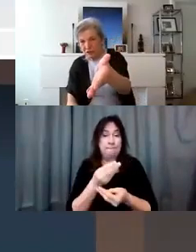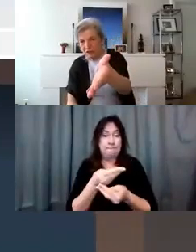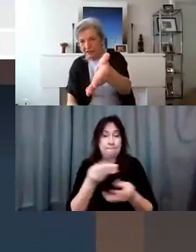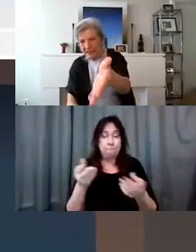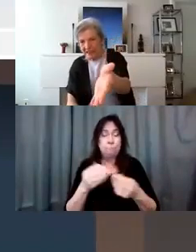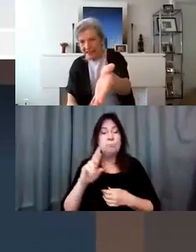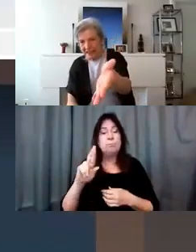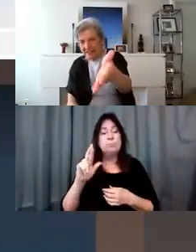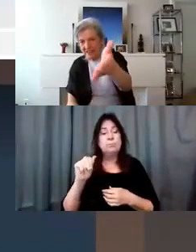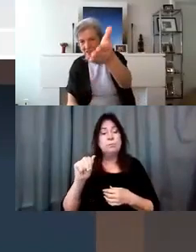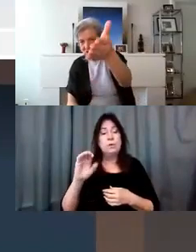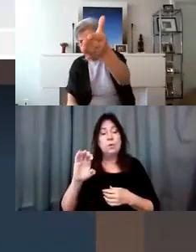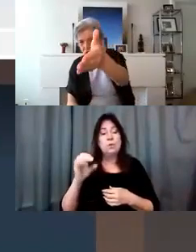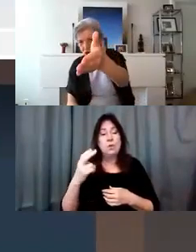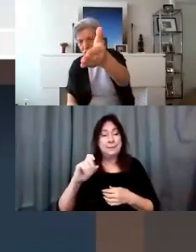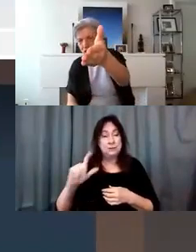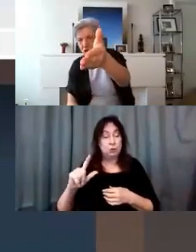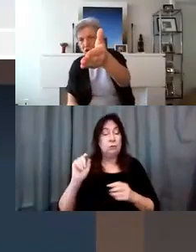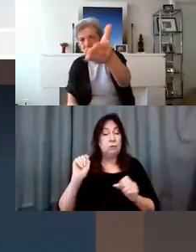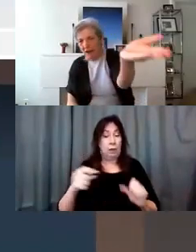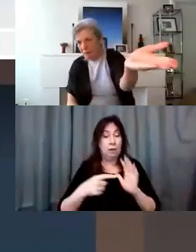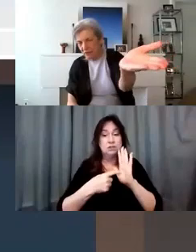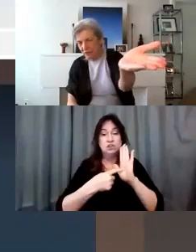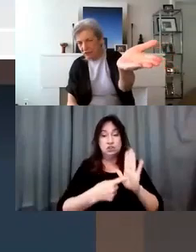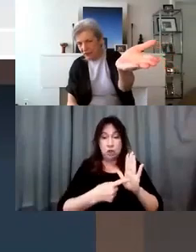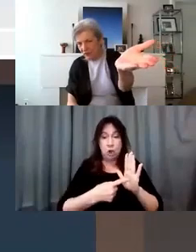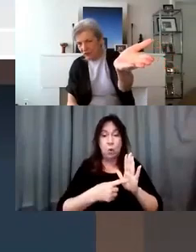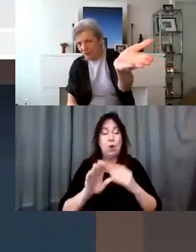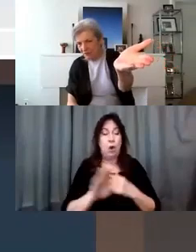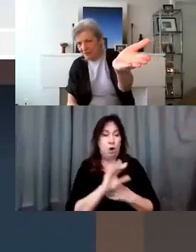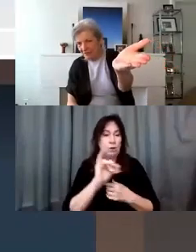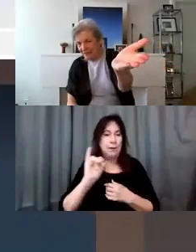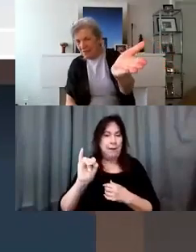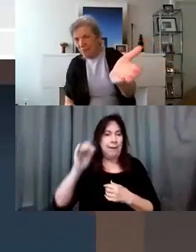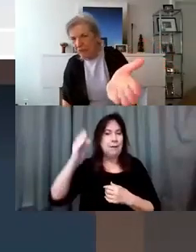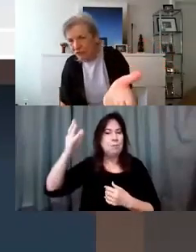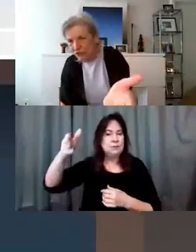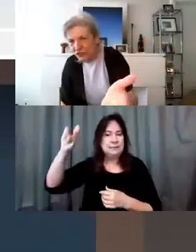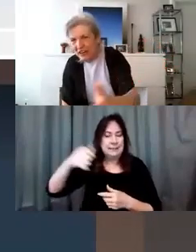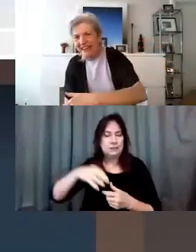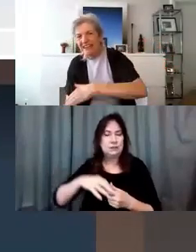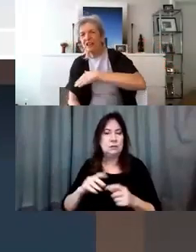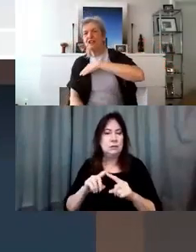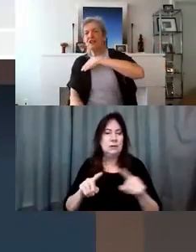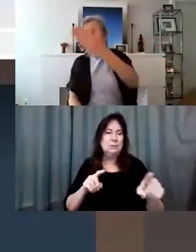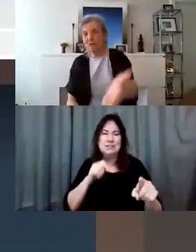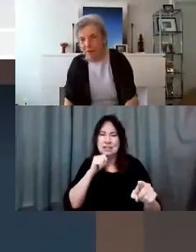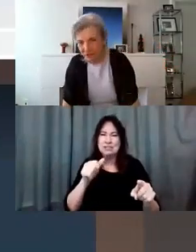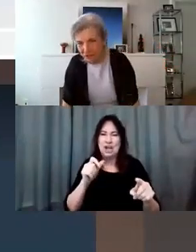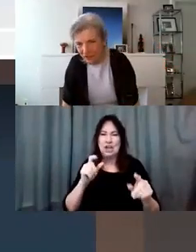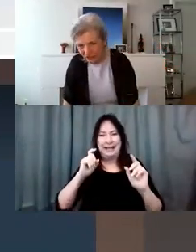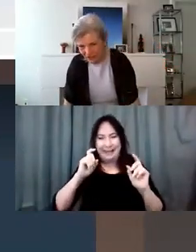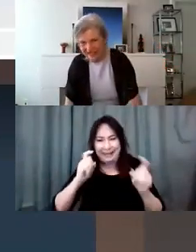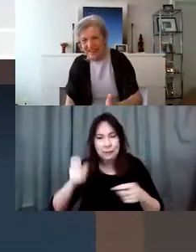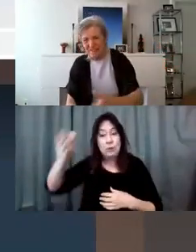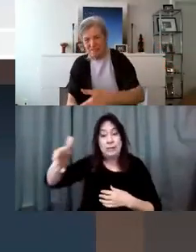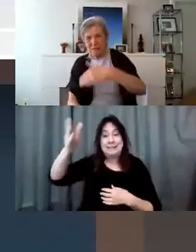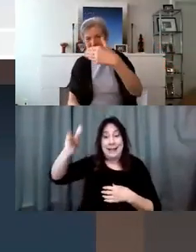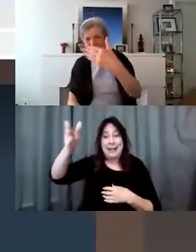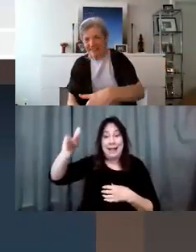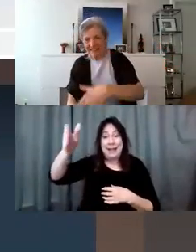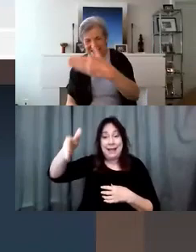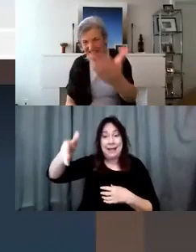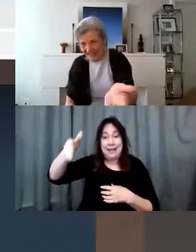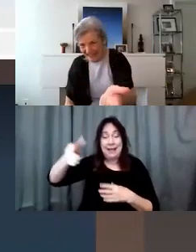Rachel can show her iPresentation. But she's not going to give the presentation from